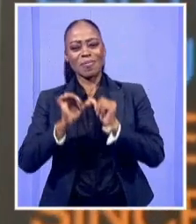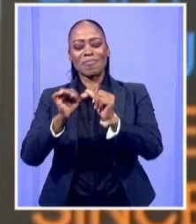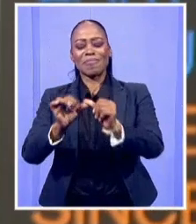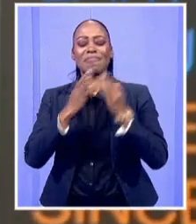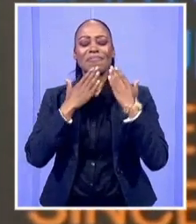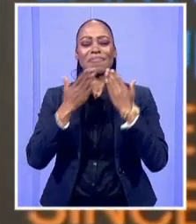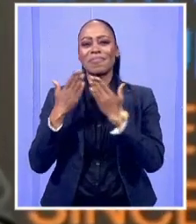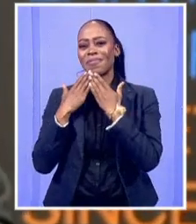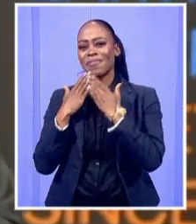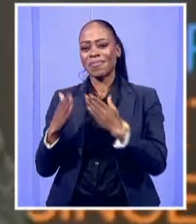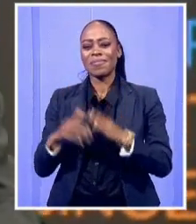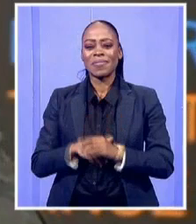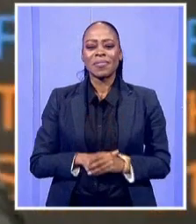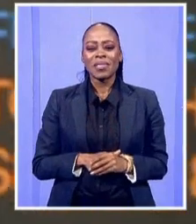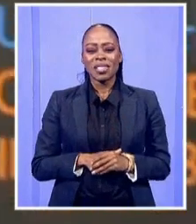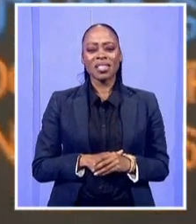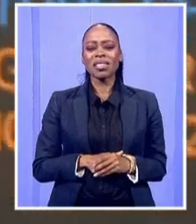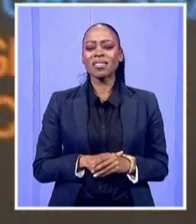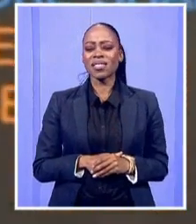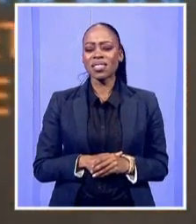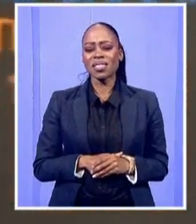much.